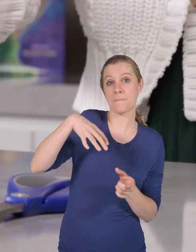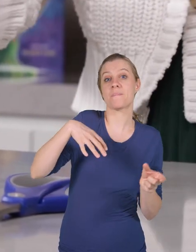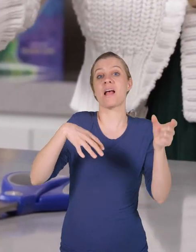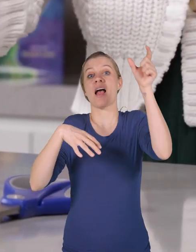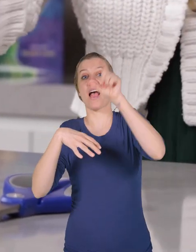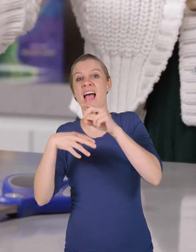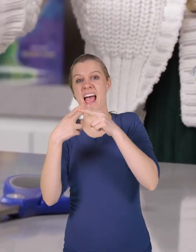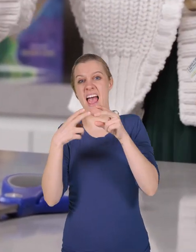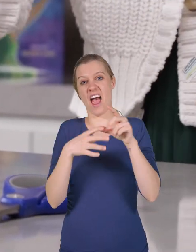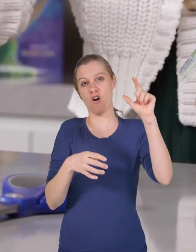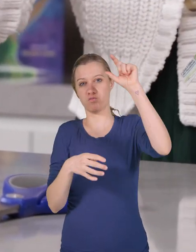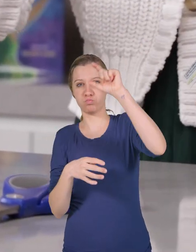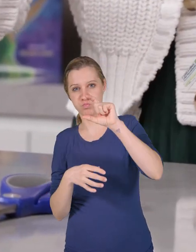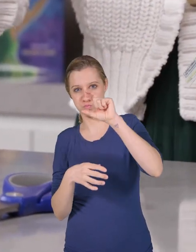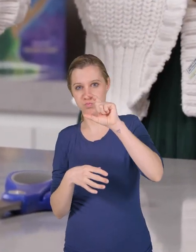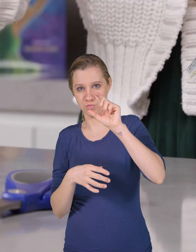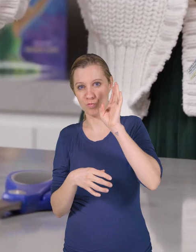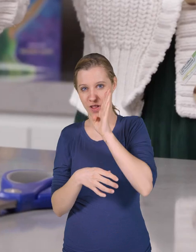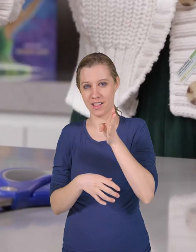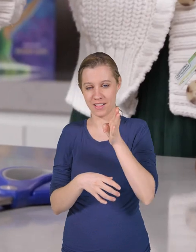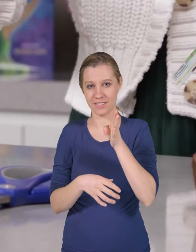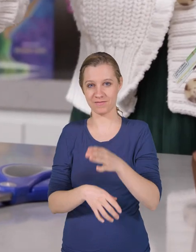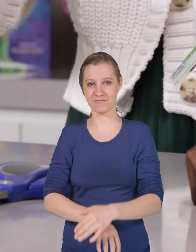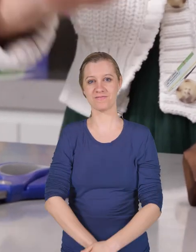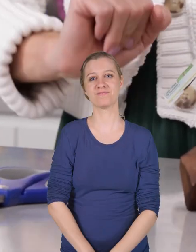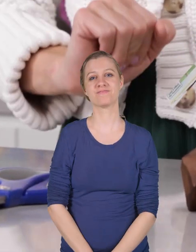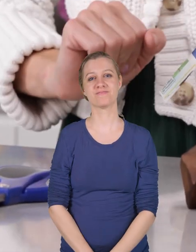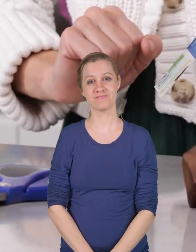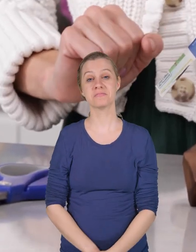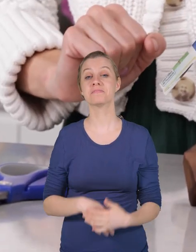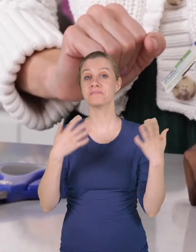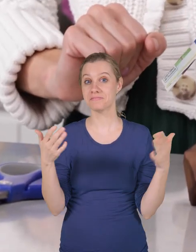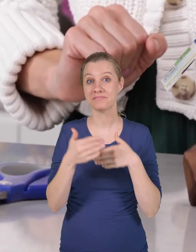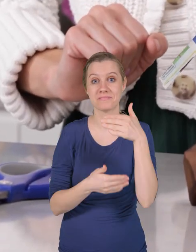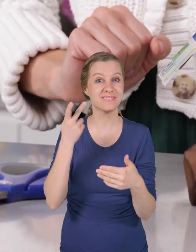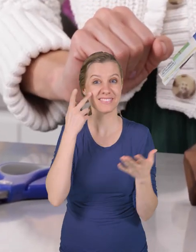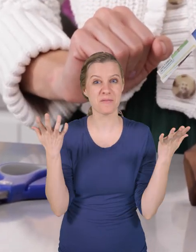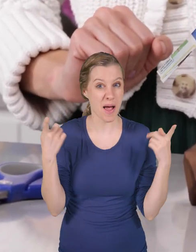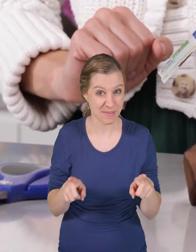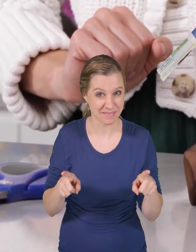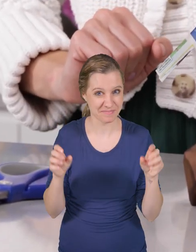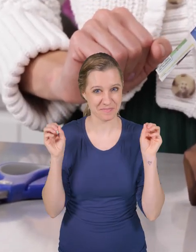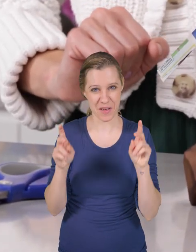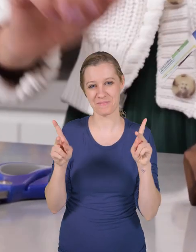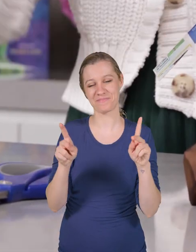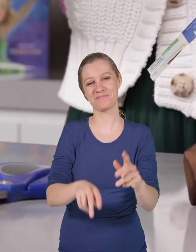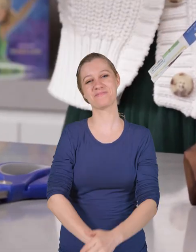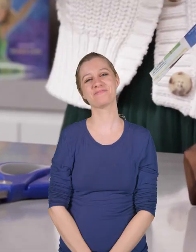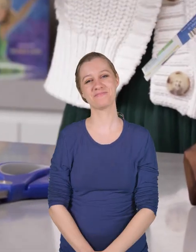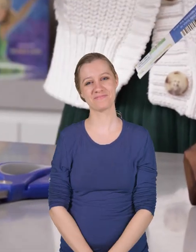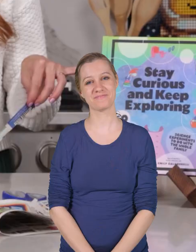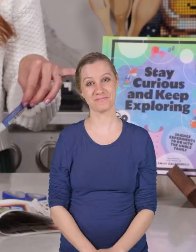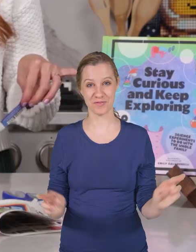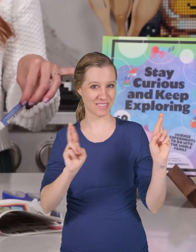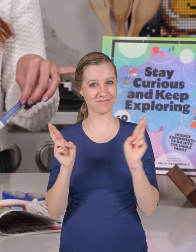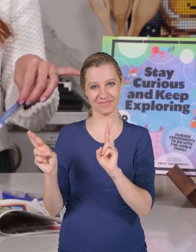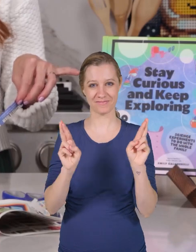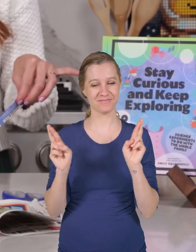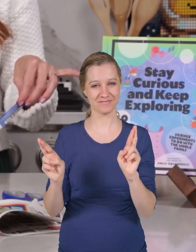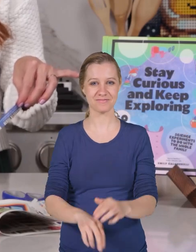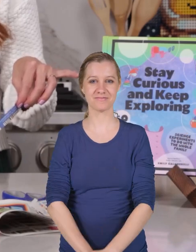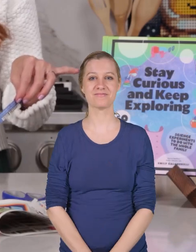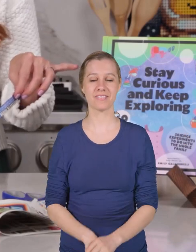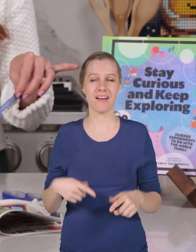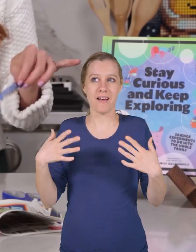in, right? And then I'm gonna leave the egg right on top, and then we'll see what happens. Okay, you